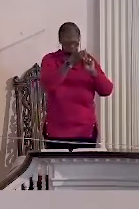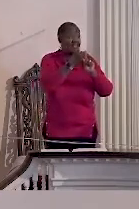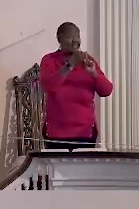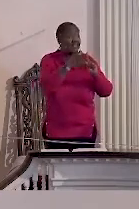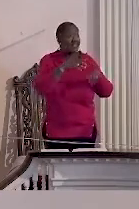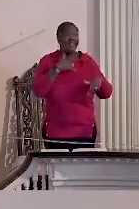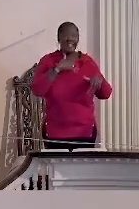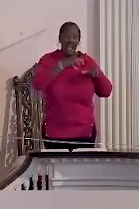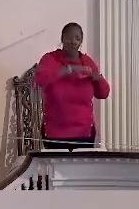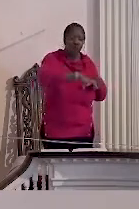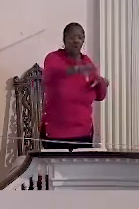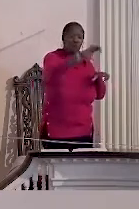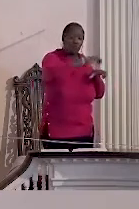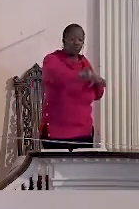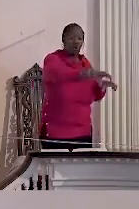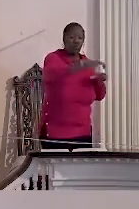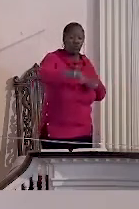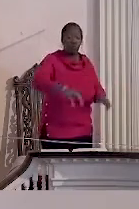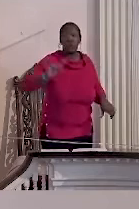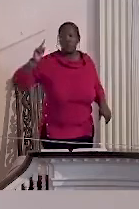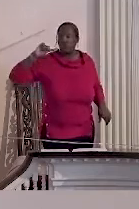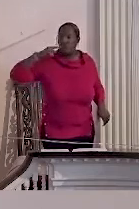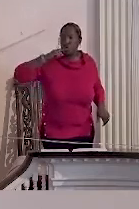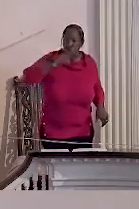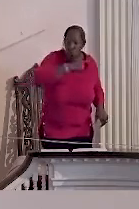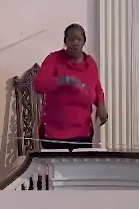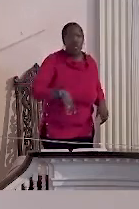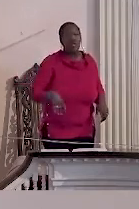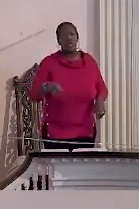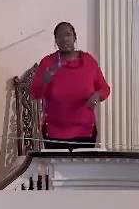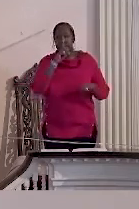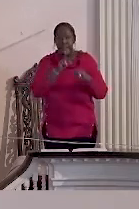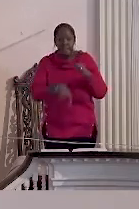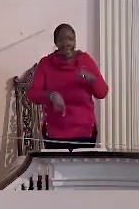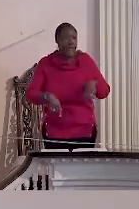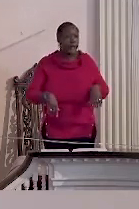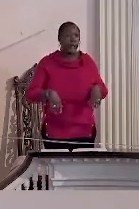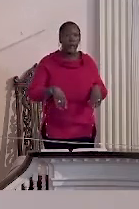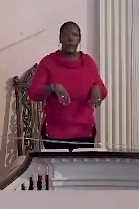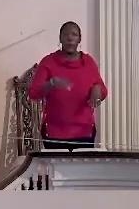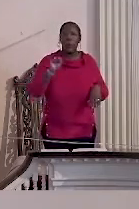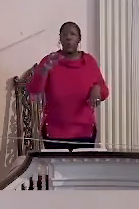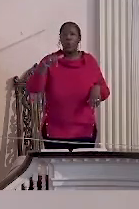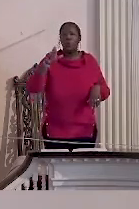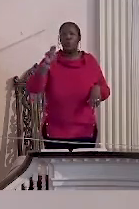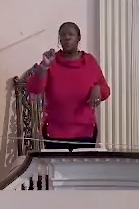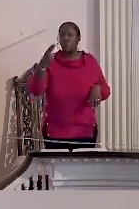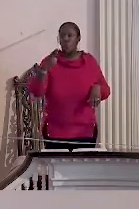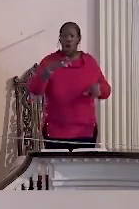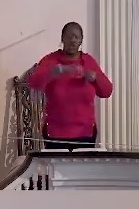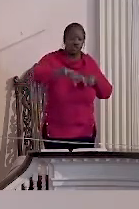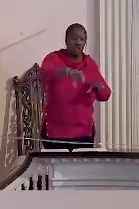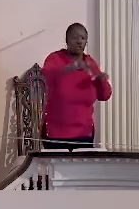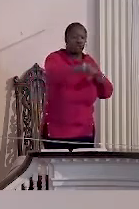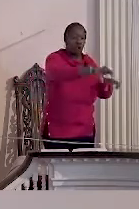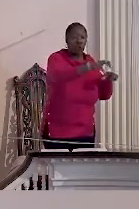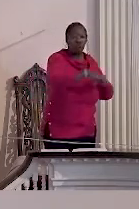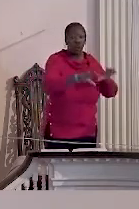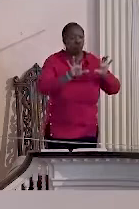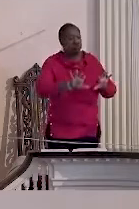and rows of corn, climbing tomato plants, and baby squash growing on long